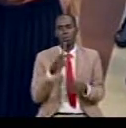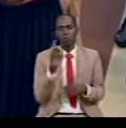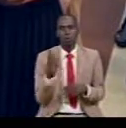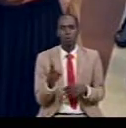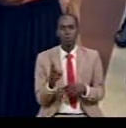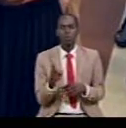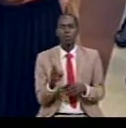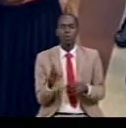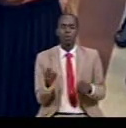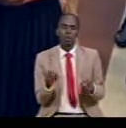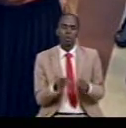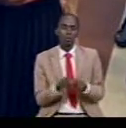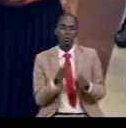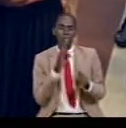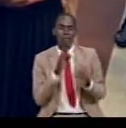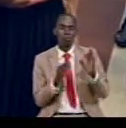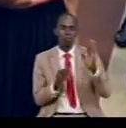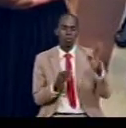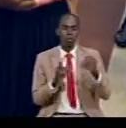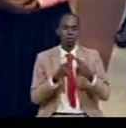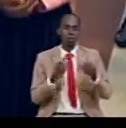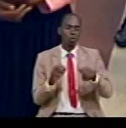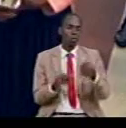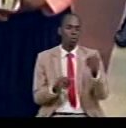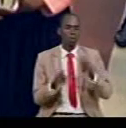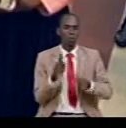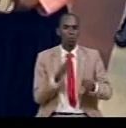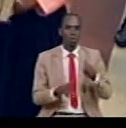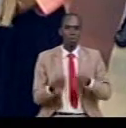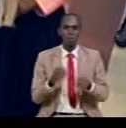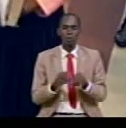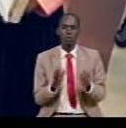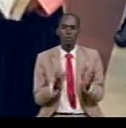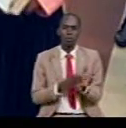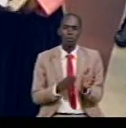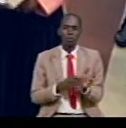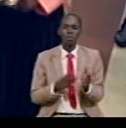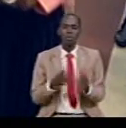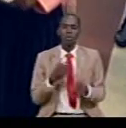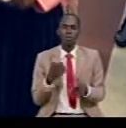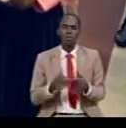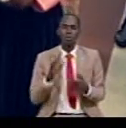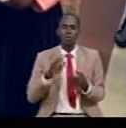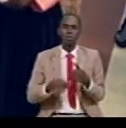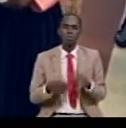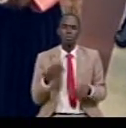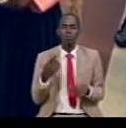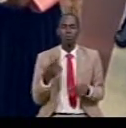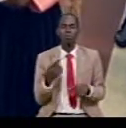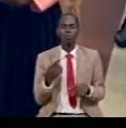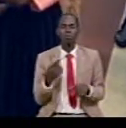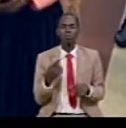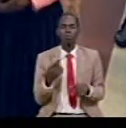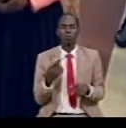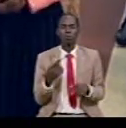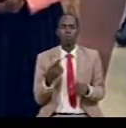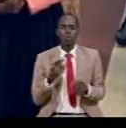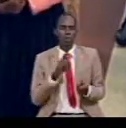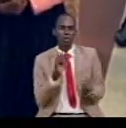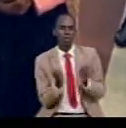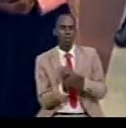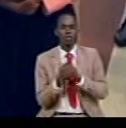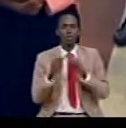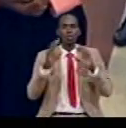your friends in school about holiness, purity and giving, then your friend switches the topic to talk